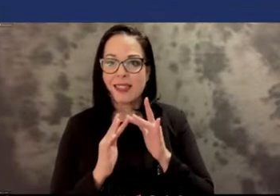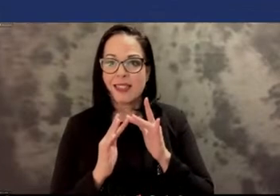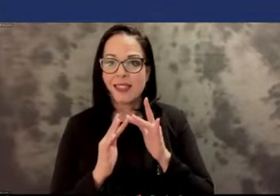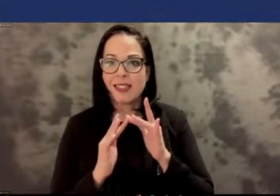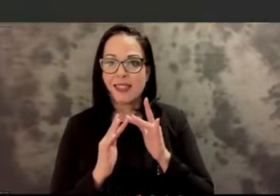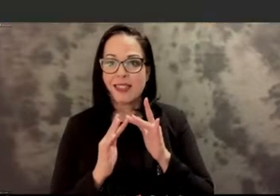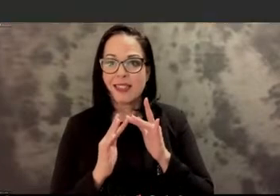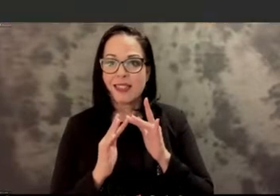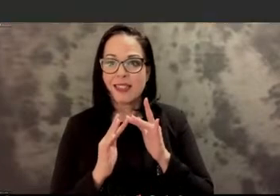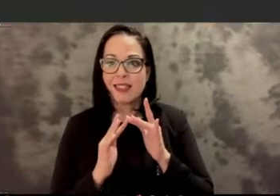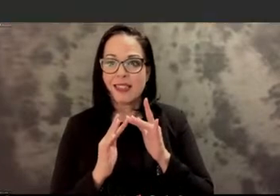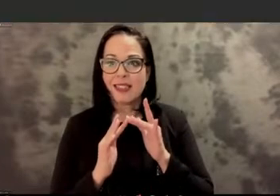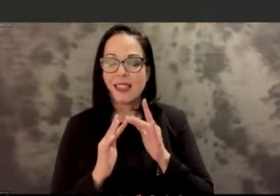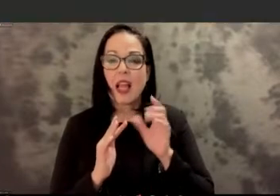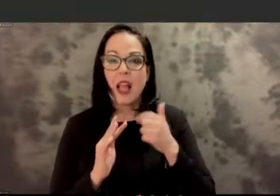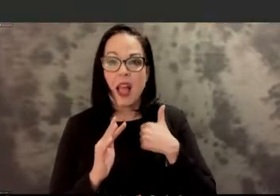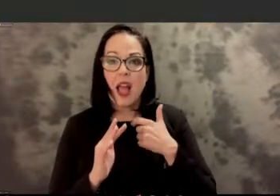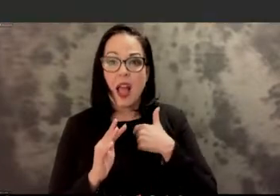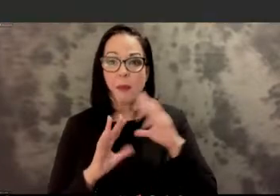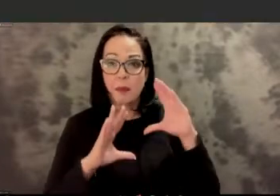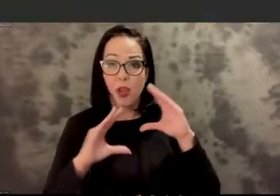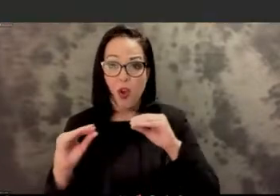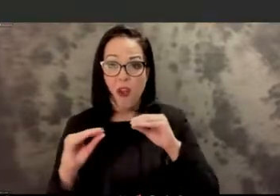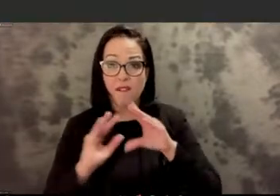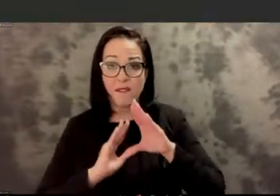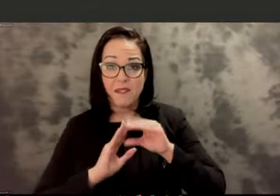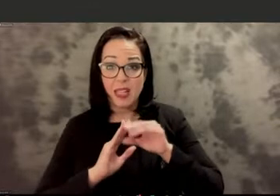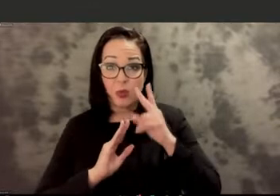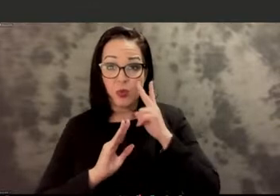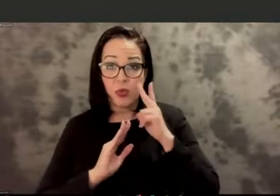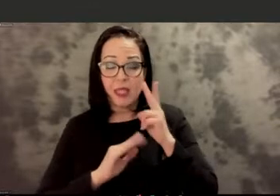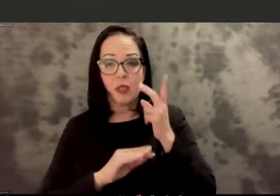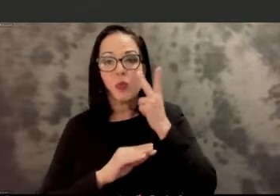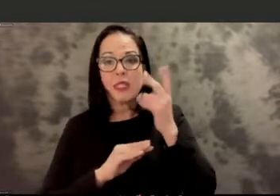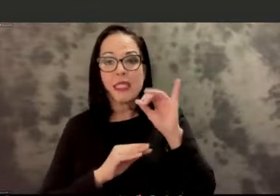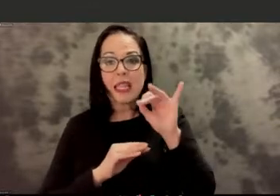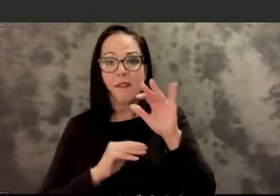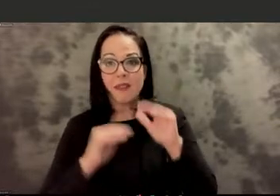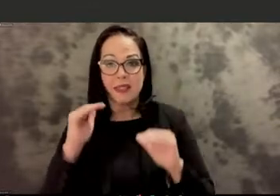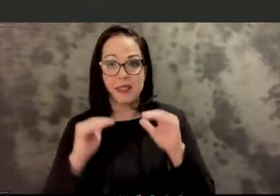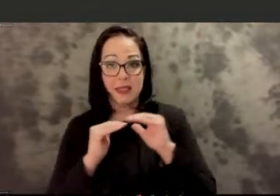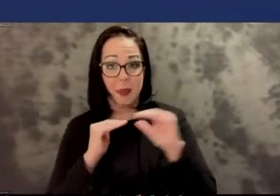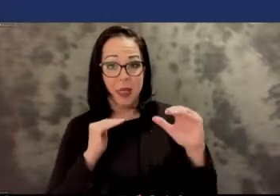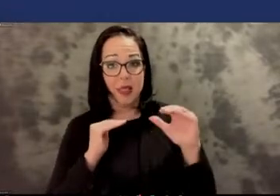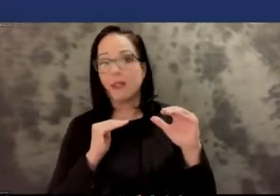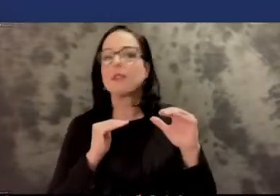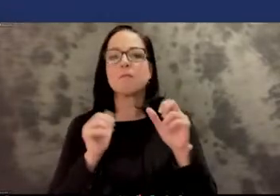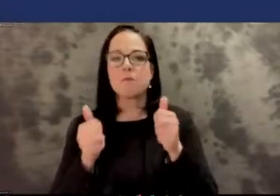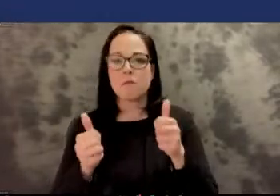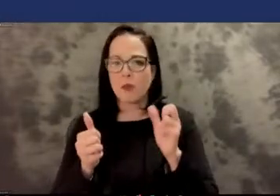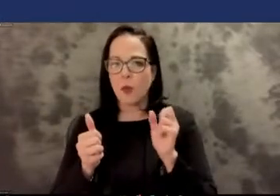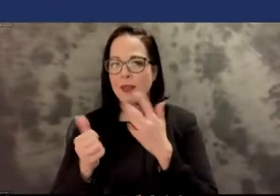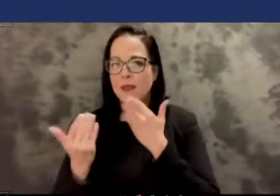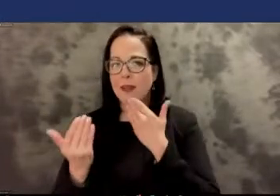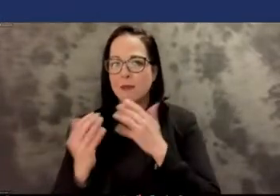Okay, I'm going to be off video just for a second to see if that stabilizes it. Yes, thank you. Much